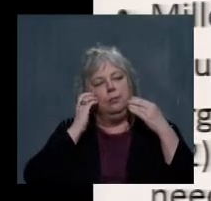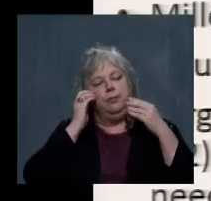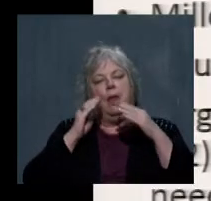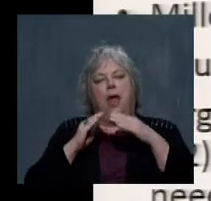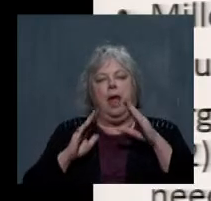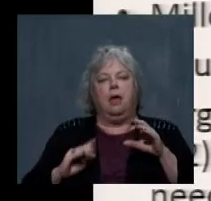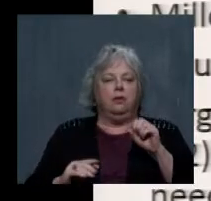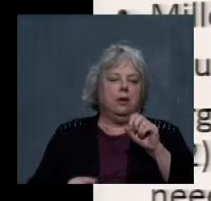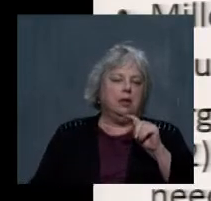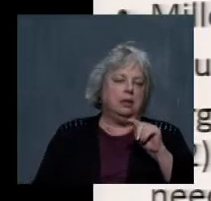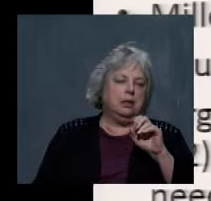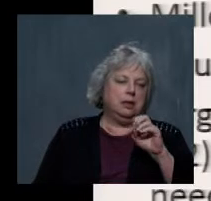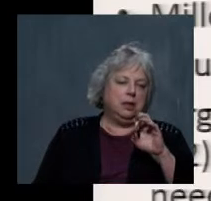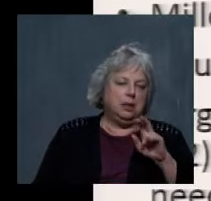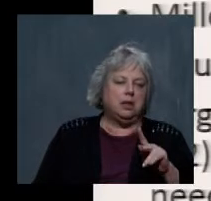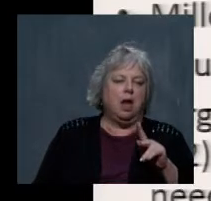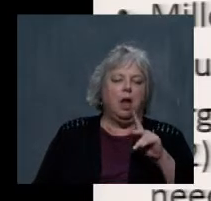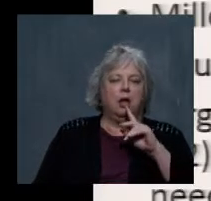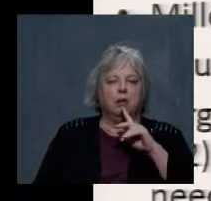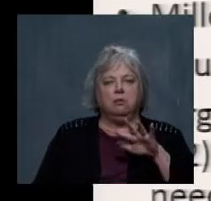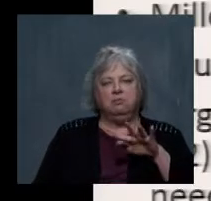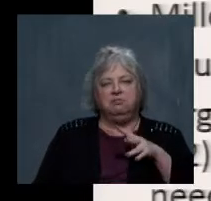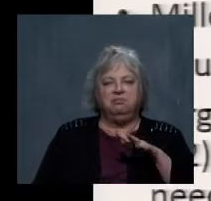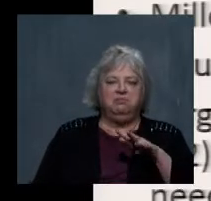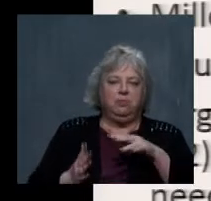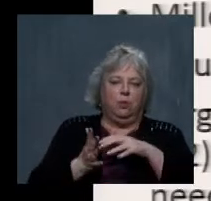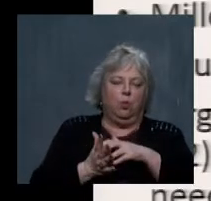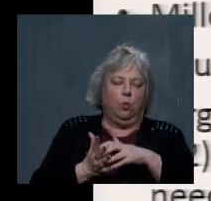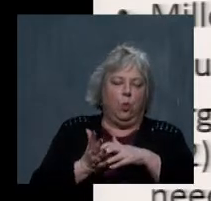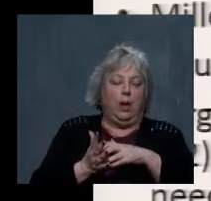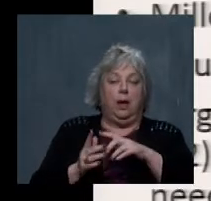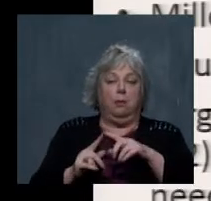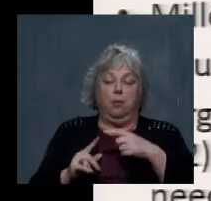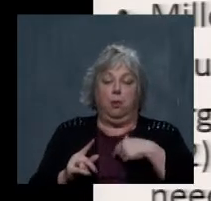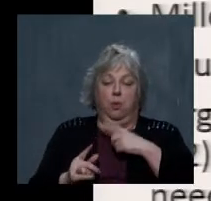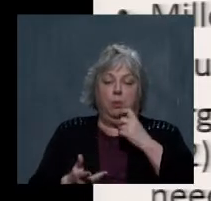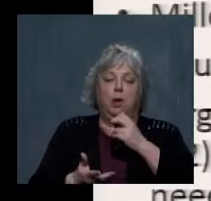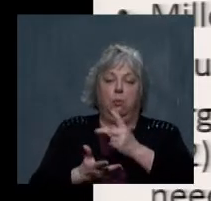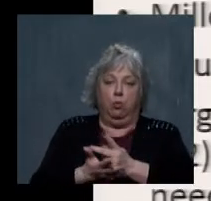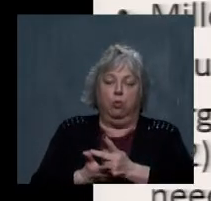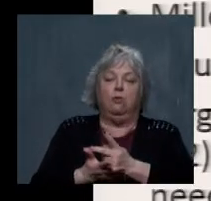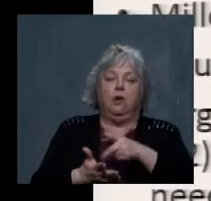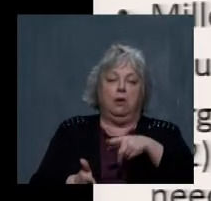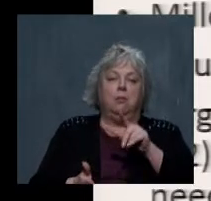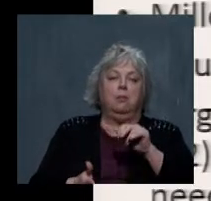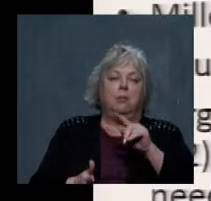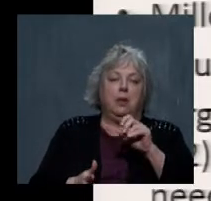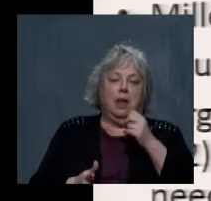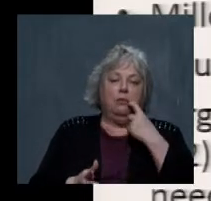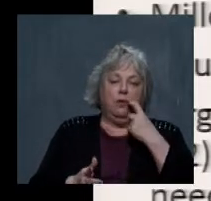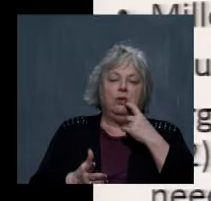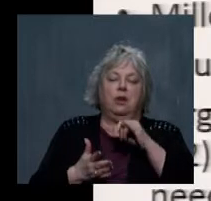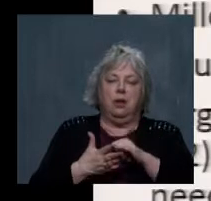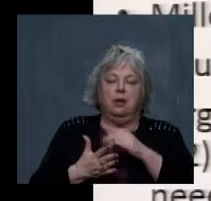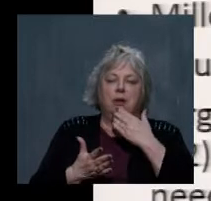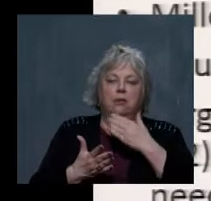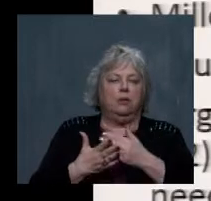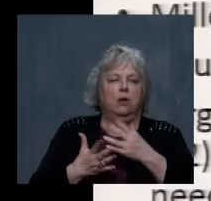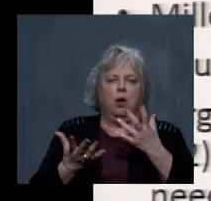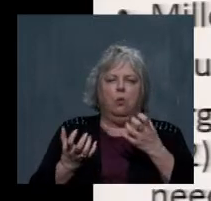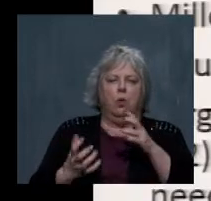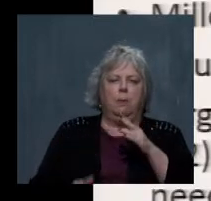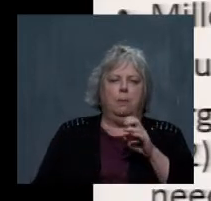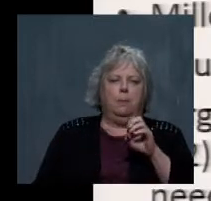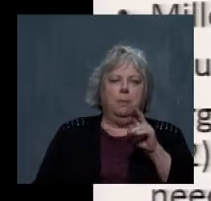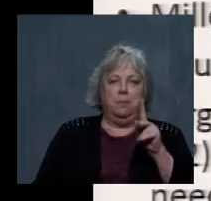very pleased with the plats for subdivisions we have been approving lately, and I think that's, I want Becky to